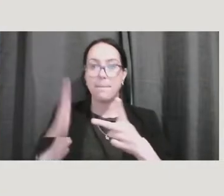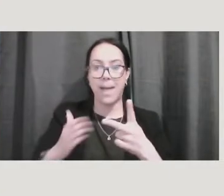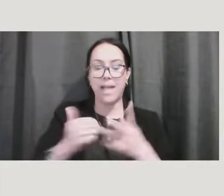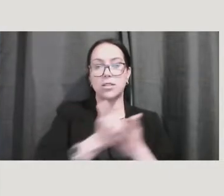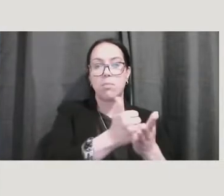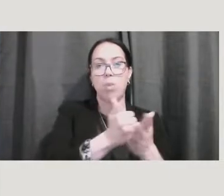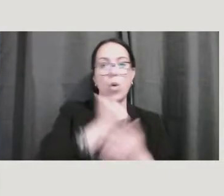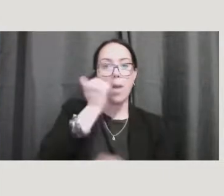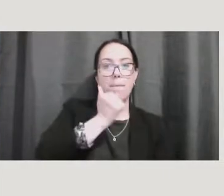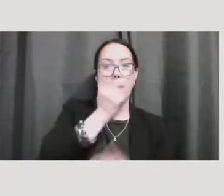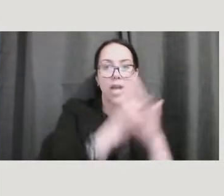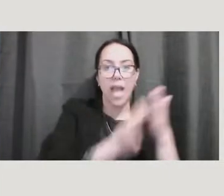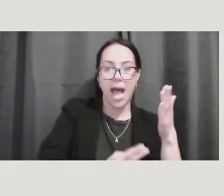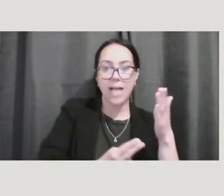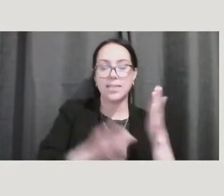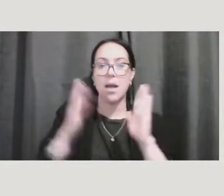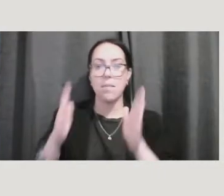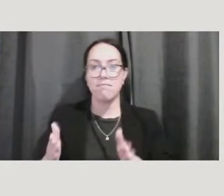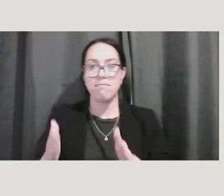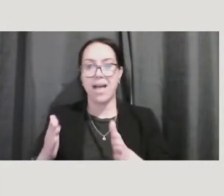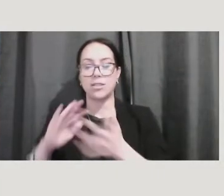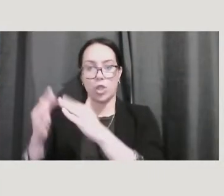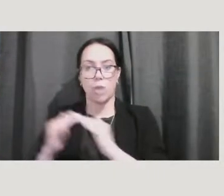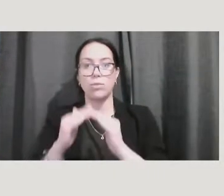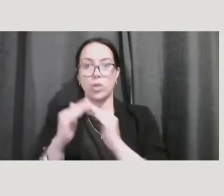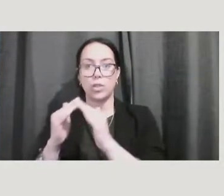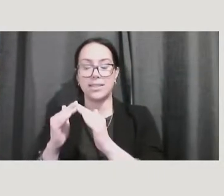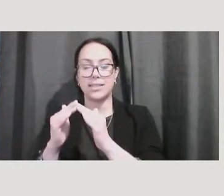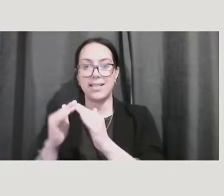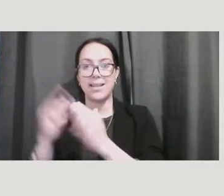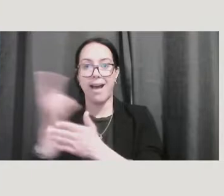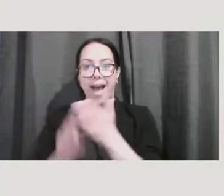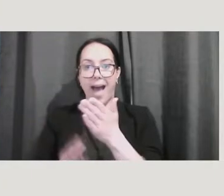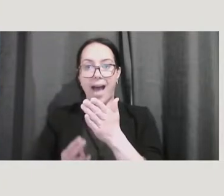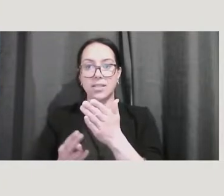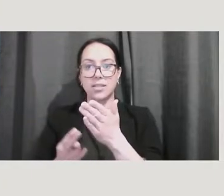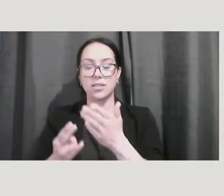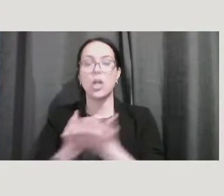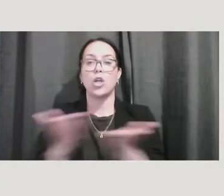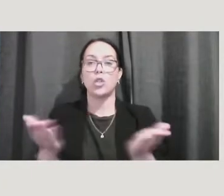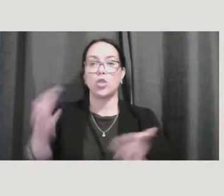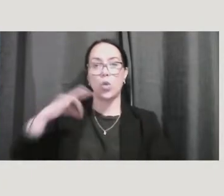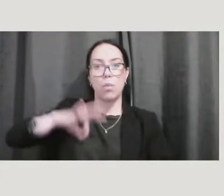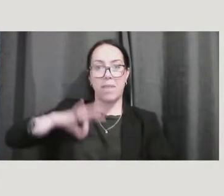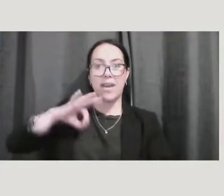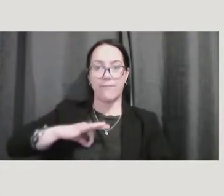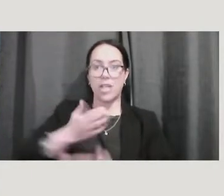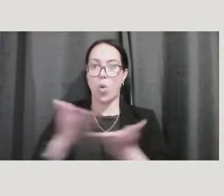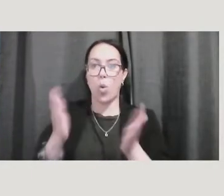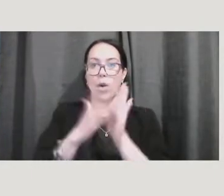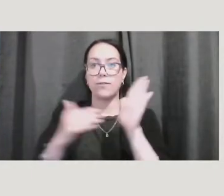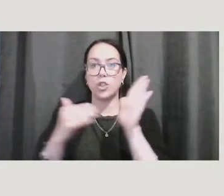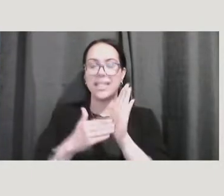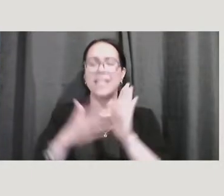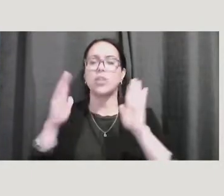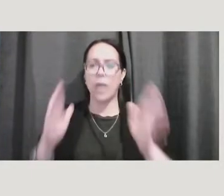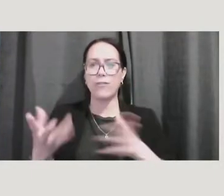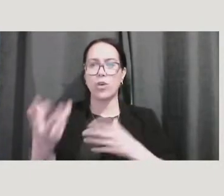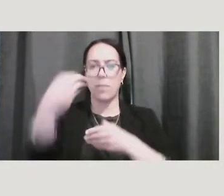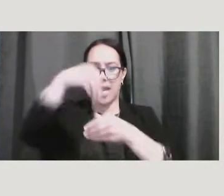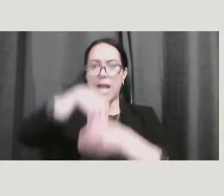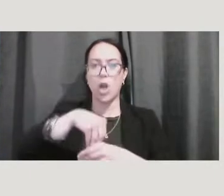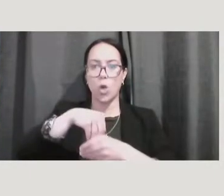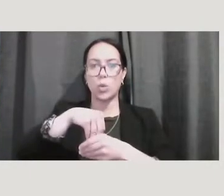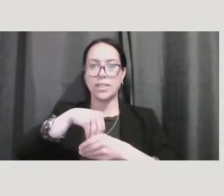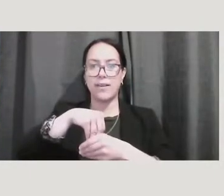advocacy I think Community Arts for the benefit of all new zealanders so we have to be inclusive and there's lots of alfano and in